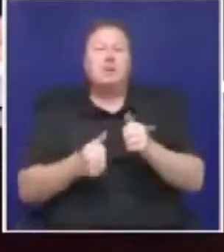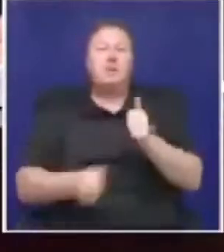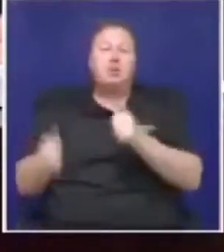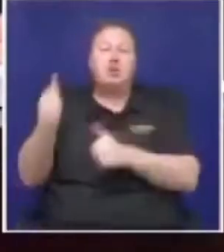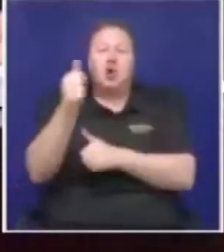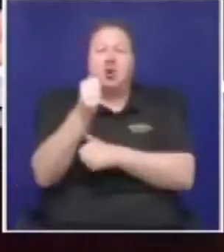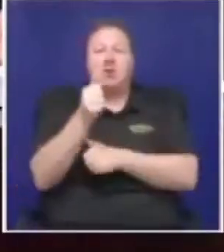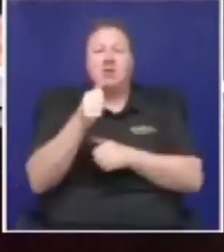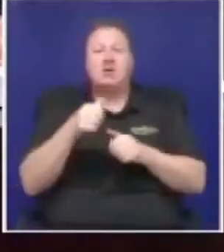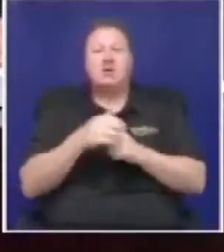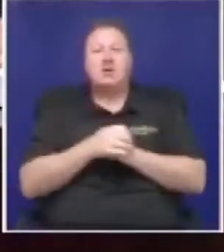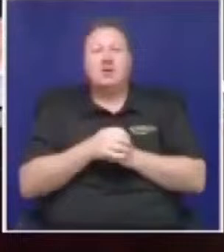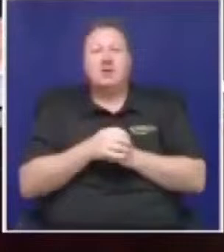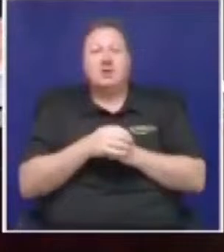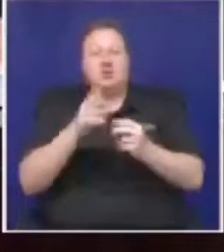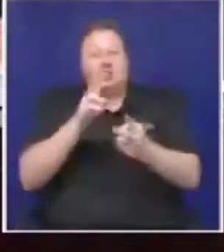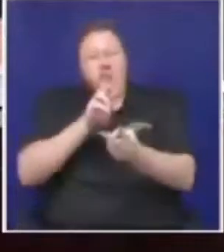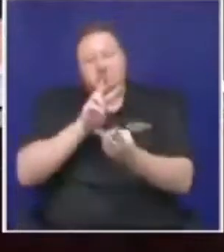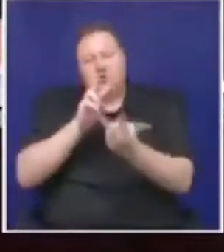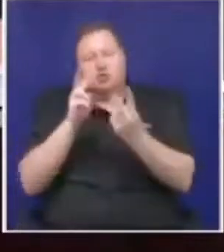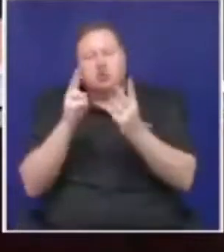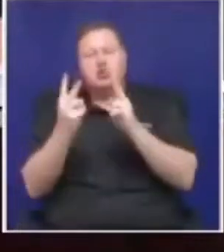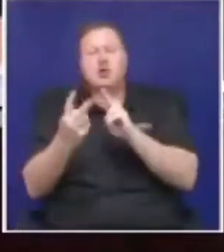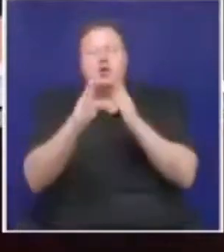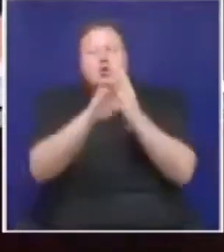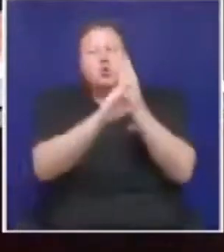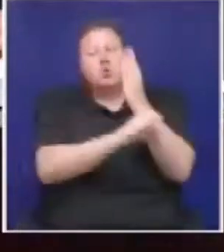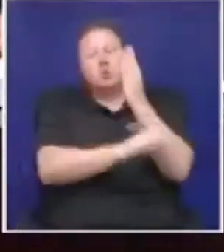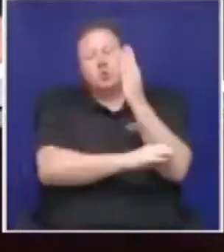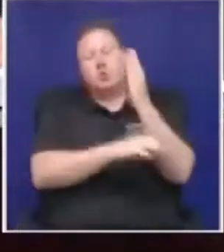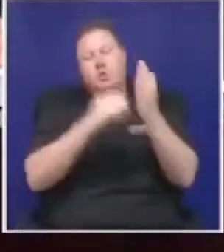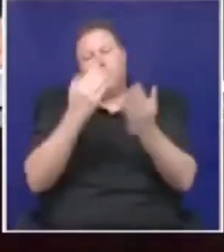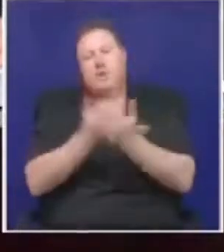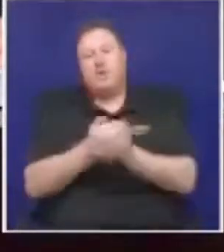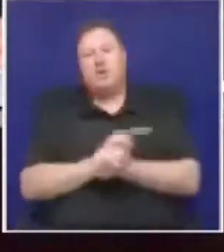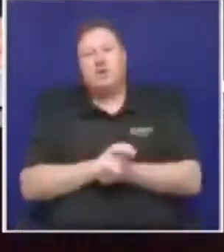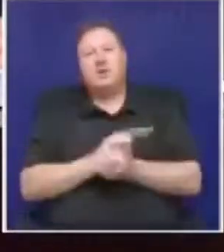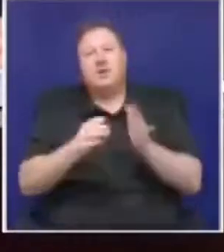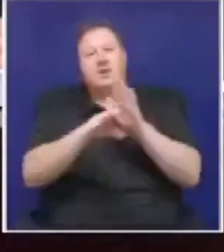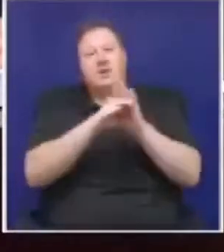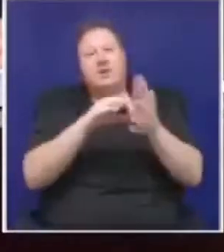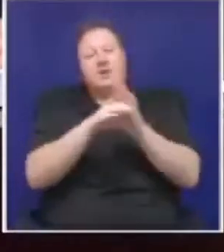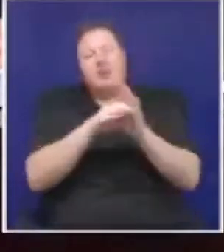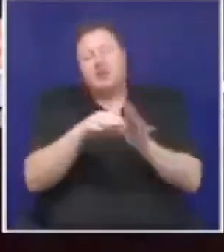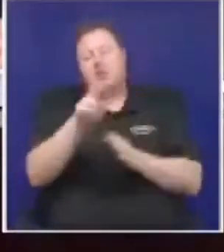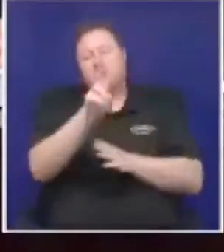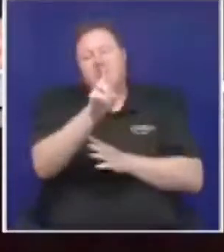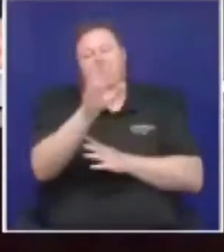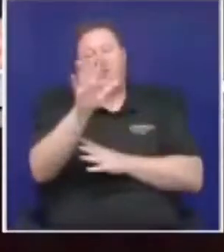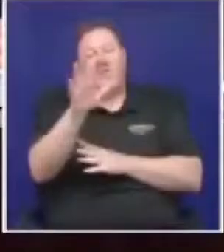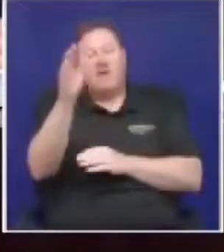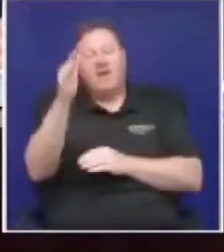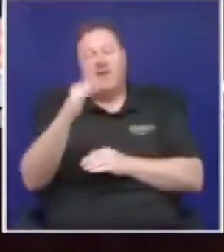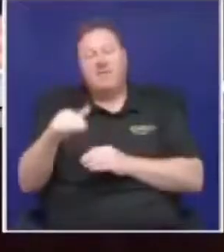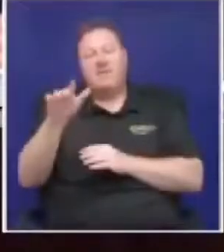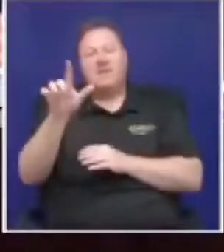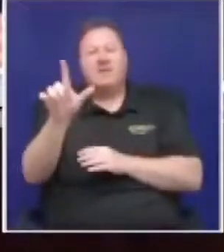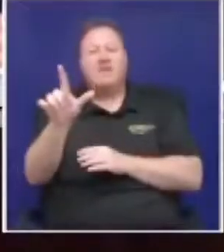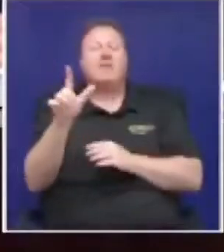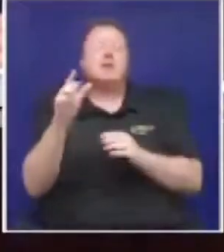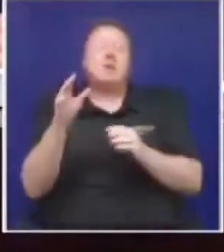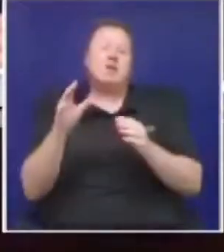18th amendments of the Constitution. Section 25(7) of the Constitution guarantees